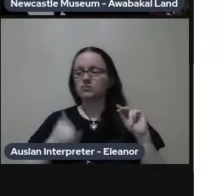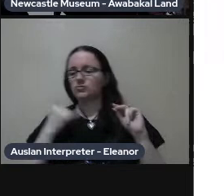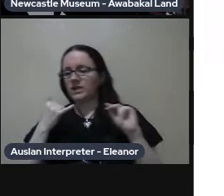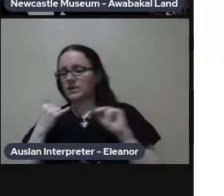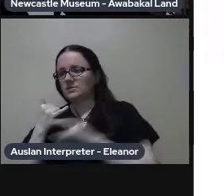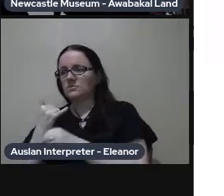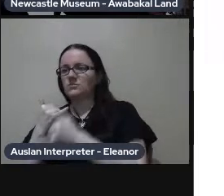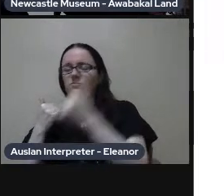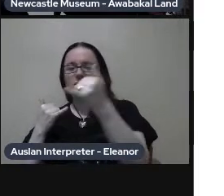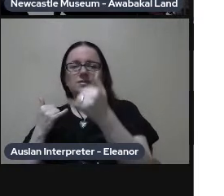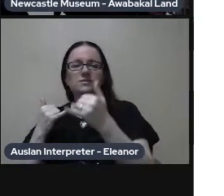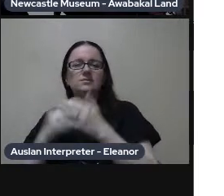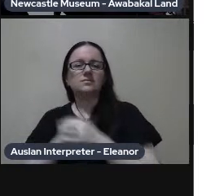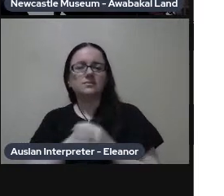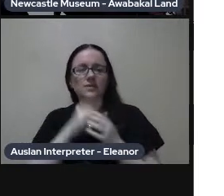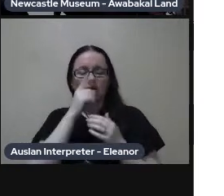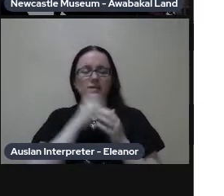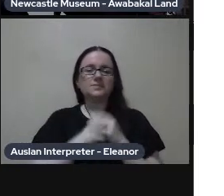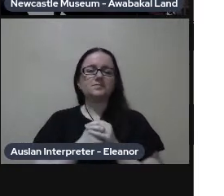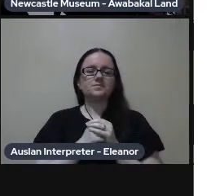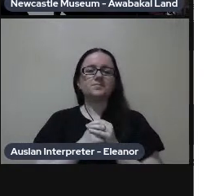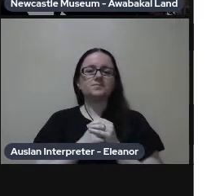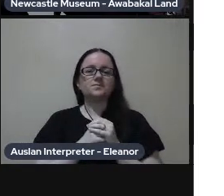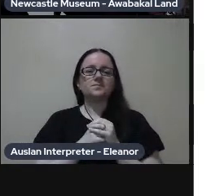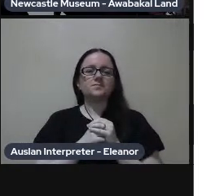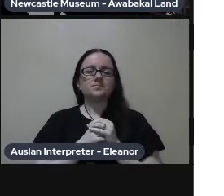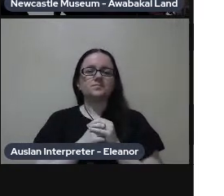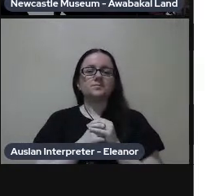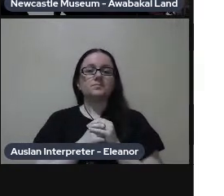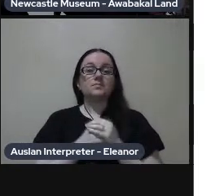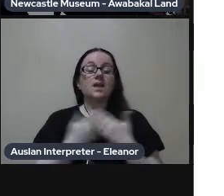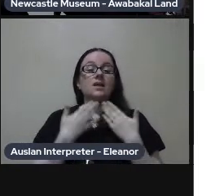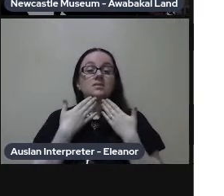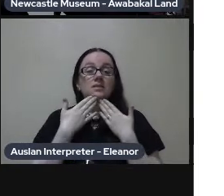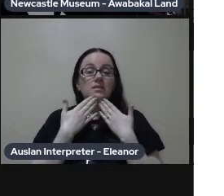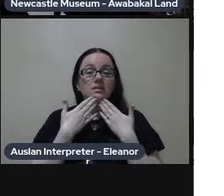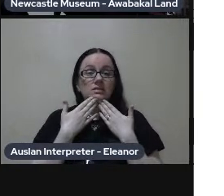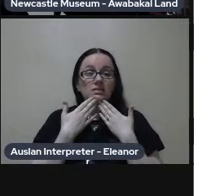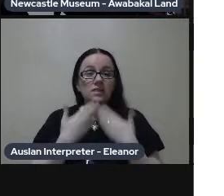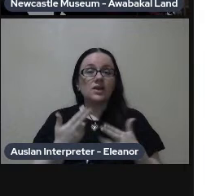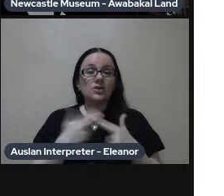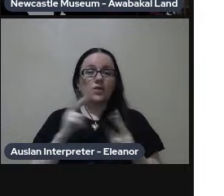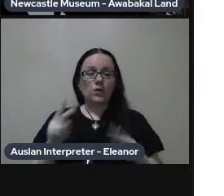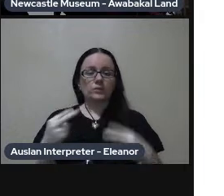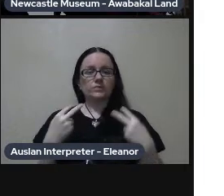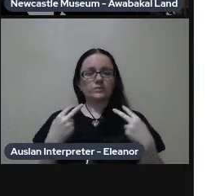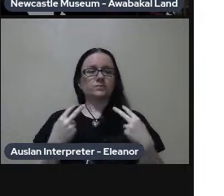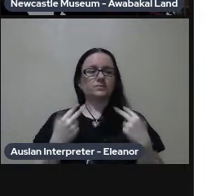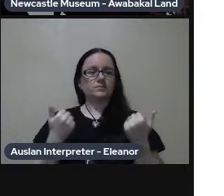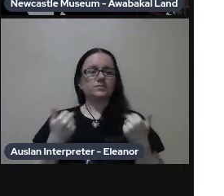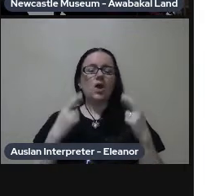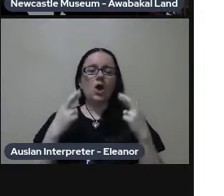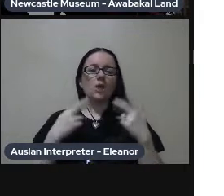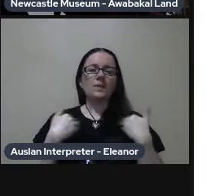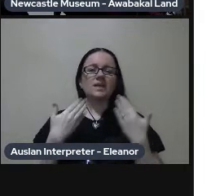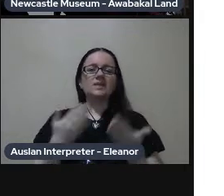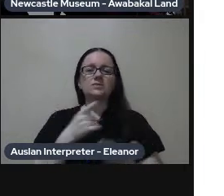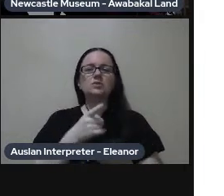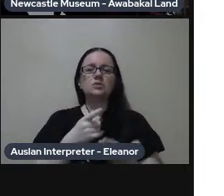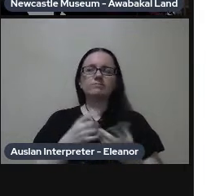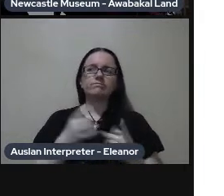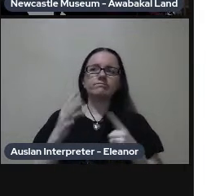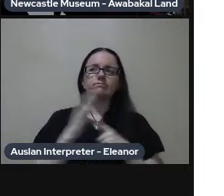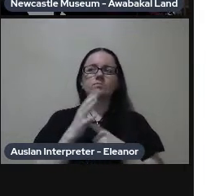that. So with that, I want to say thank you so much for your attention. I hope that's given you a few key messages to